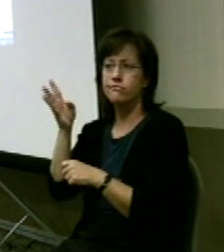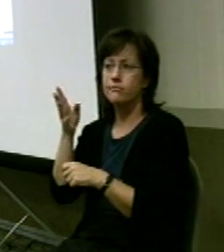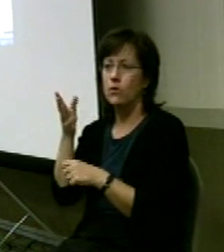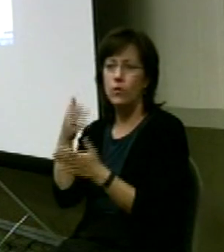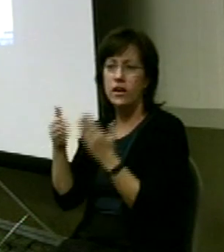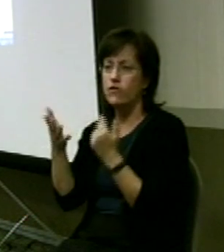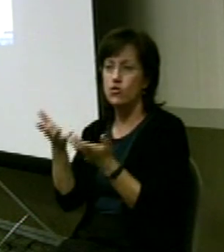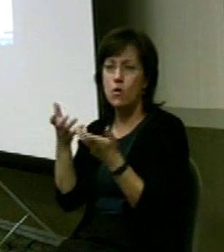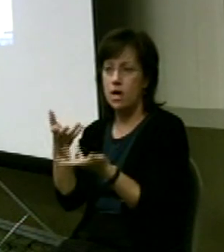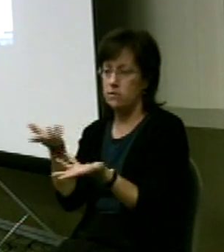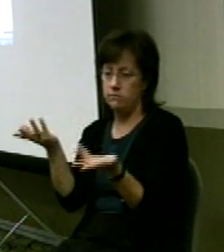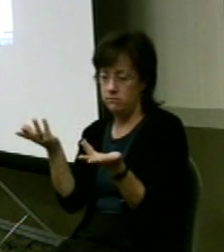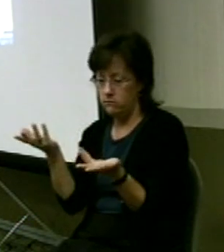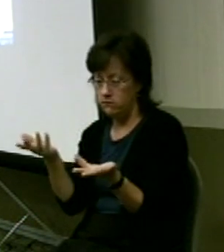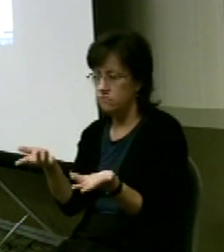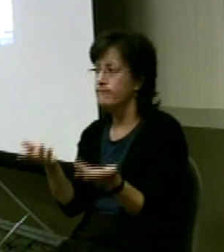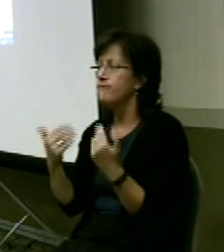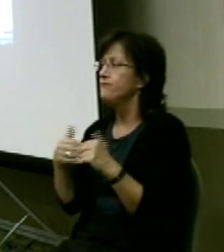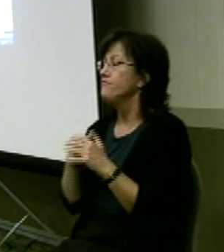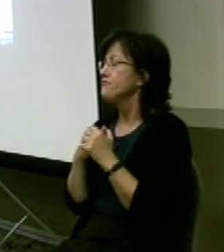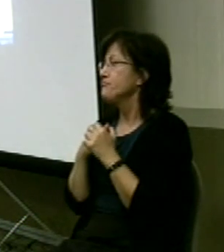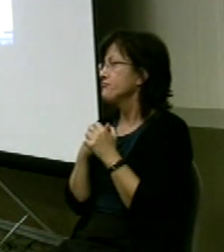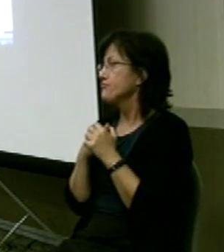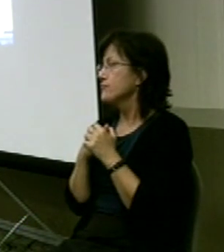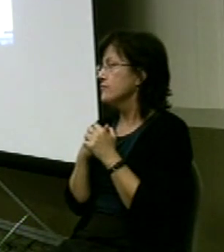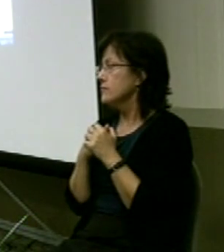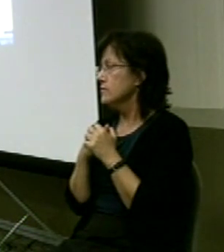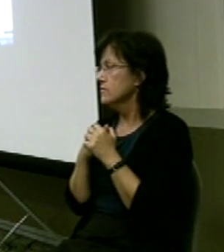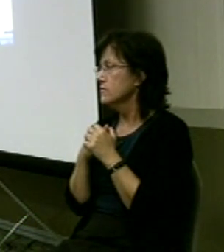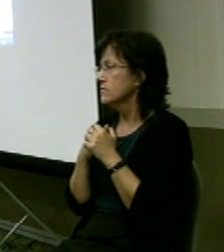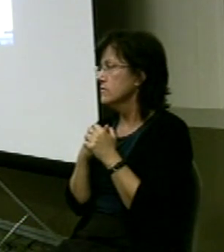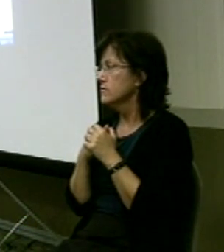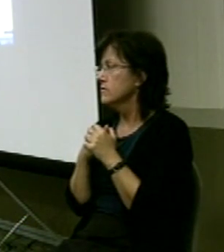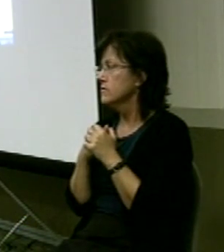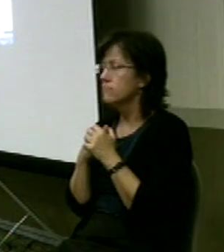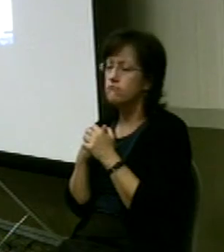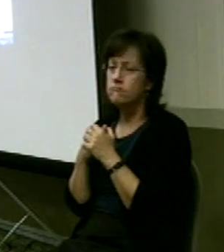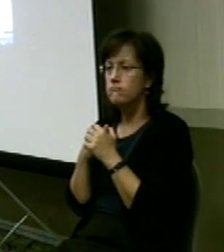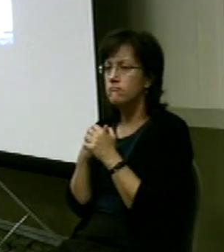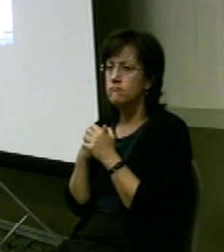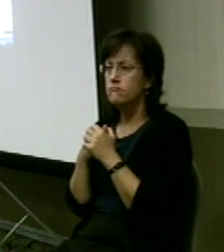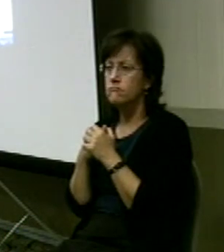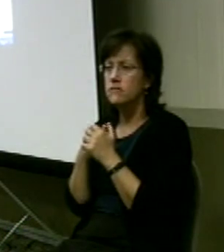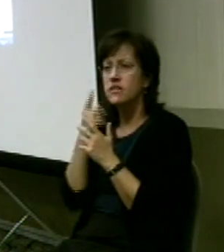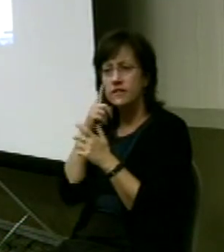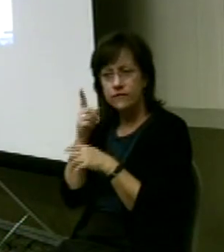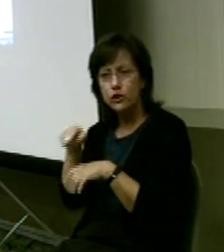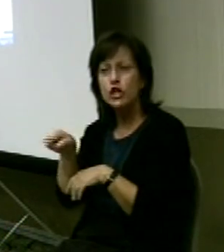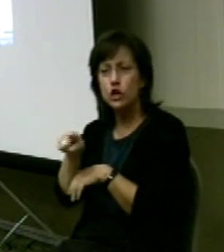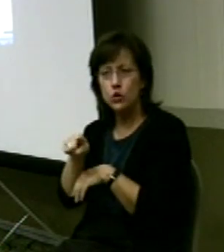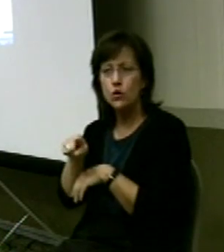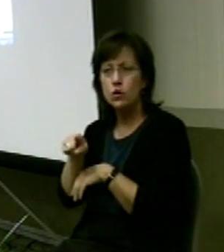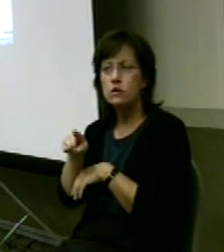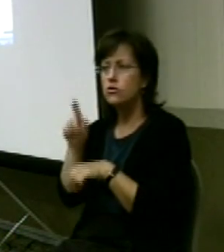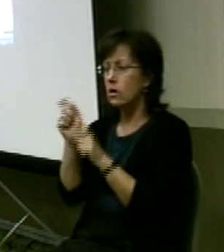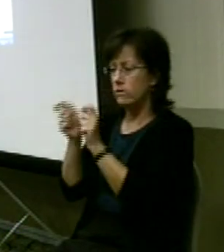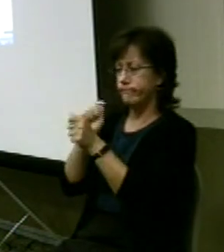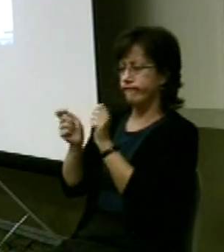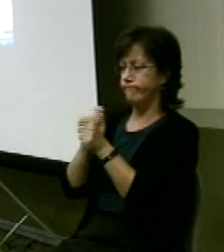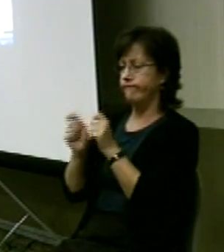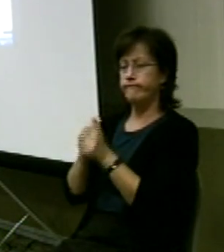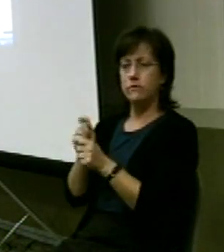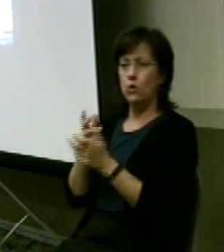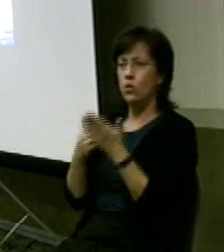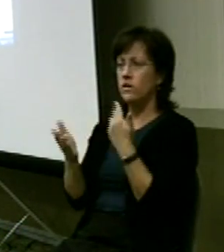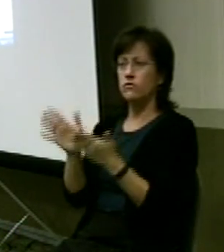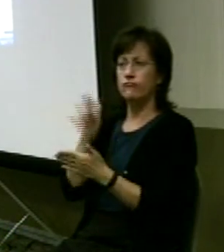anything I want. See what I mean? So it doesn't, it's just whatever, it's just, this is for you. So you can